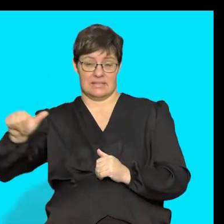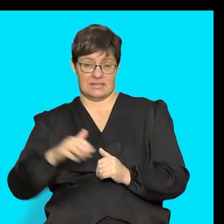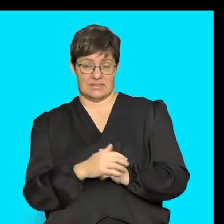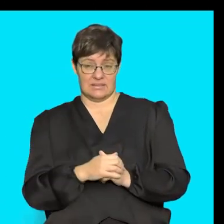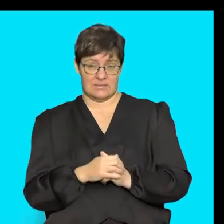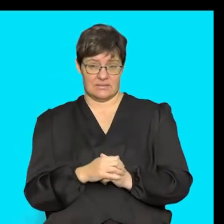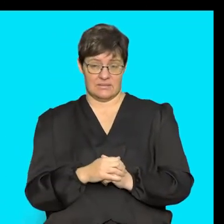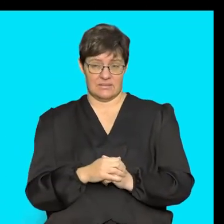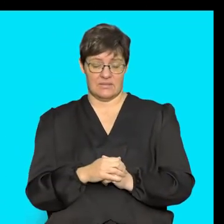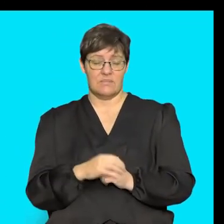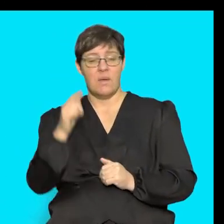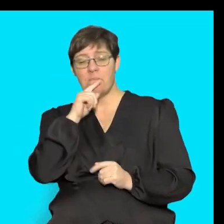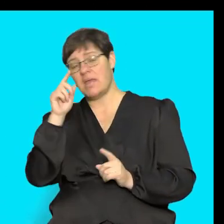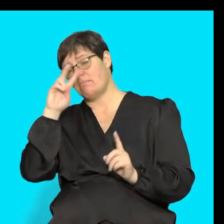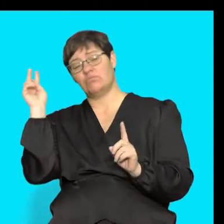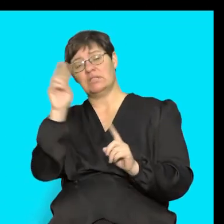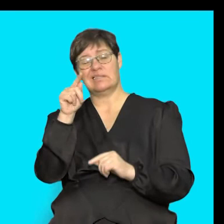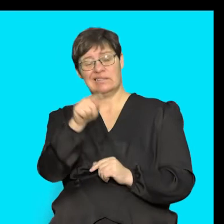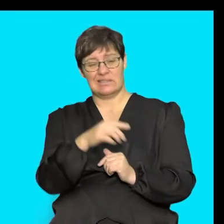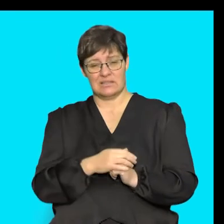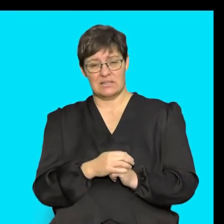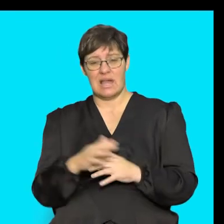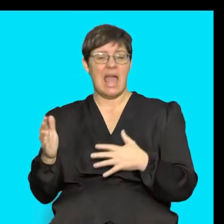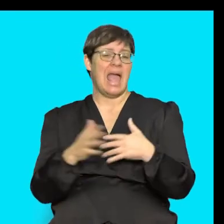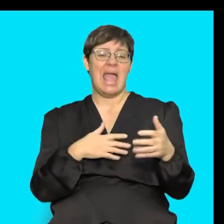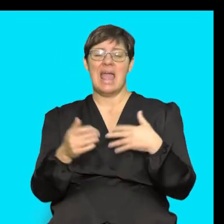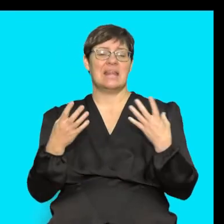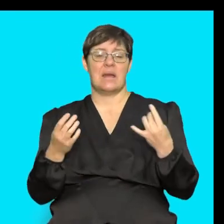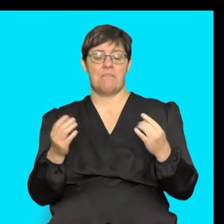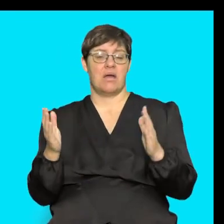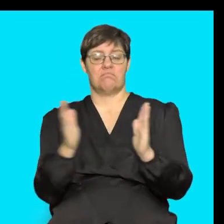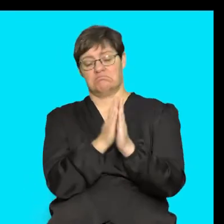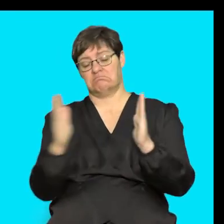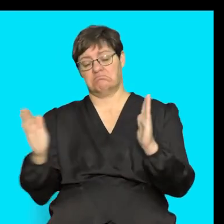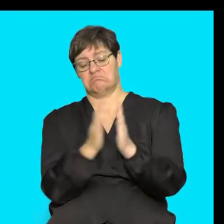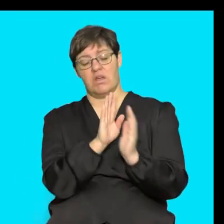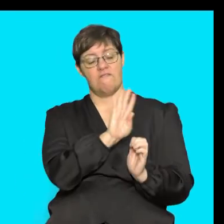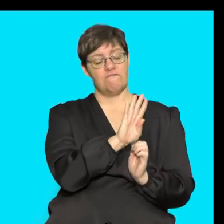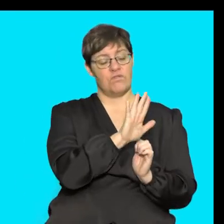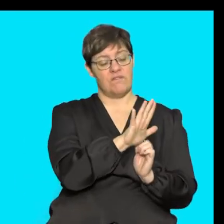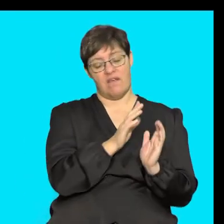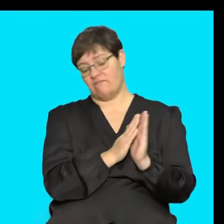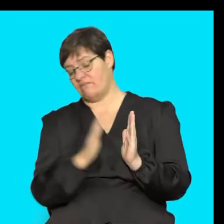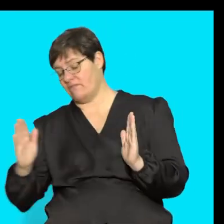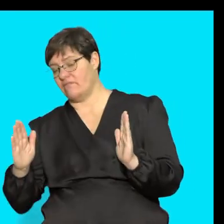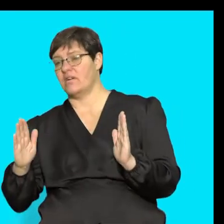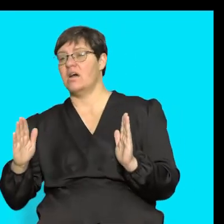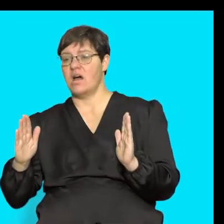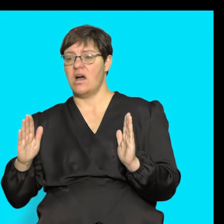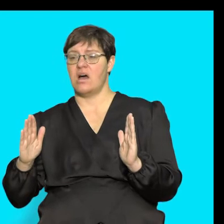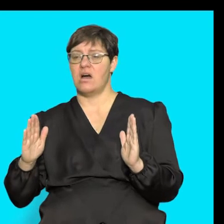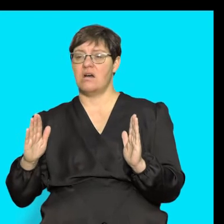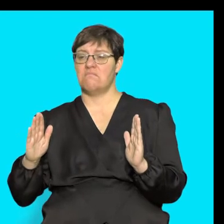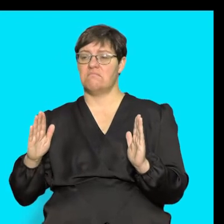86. If I predict any number between 45 to 86,